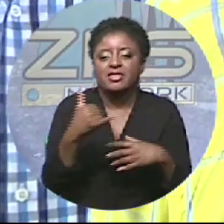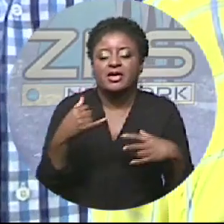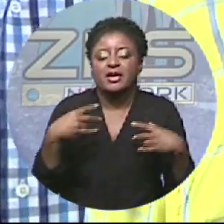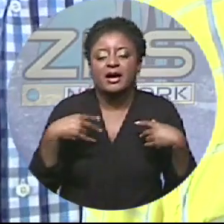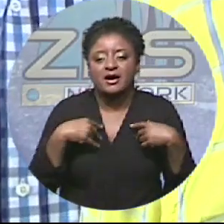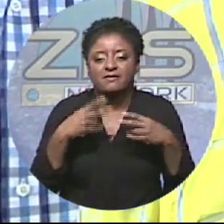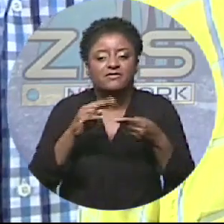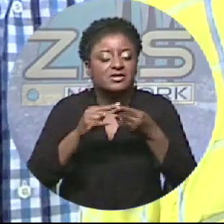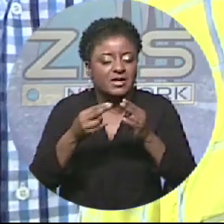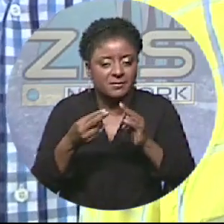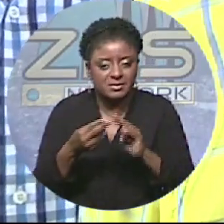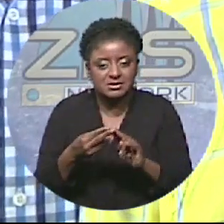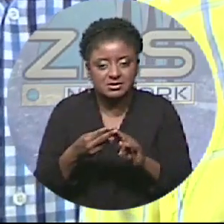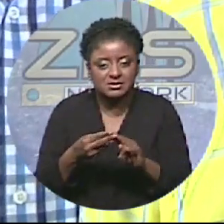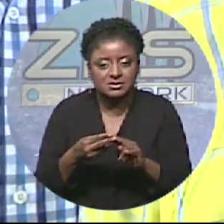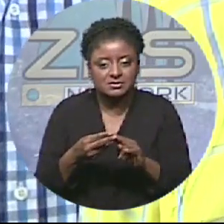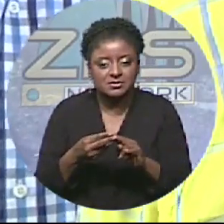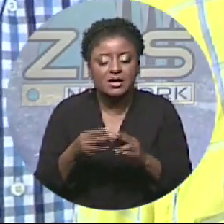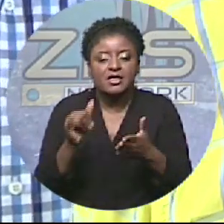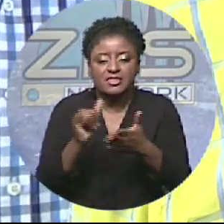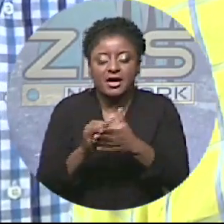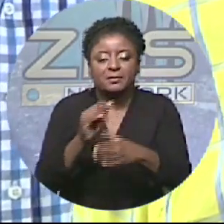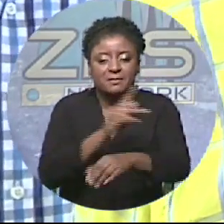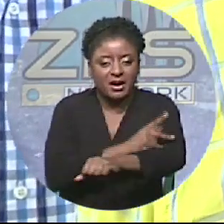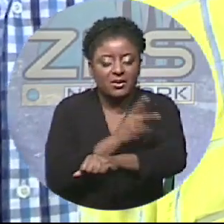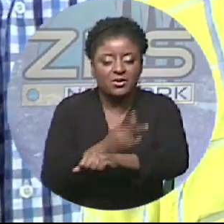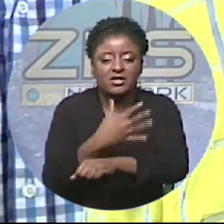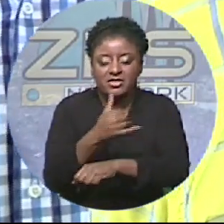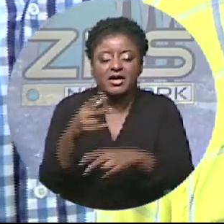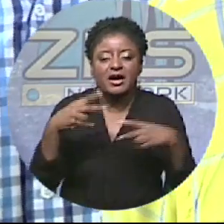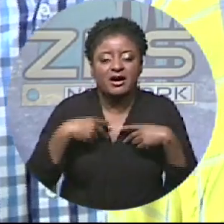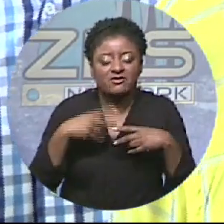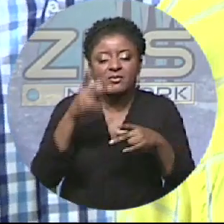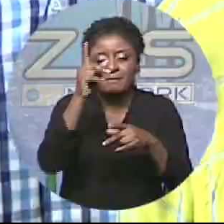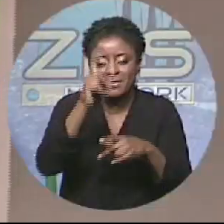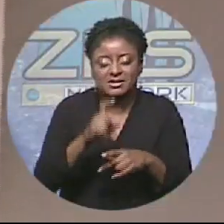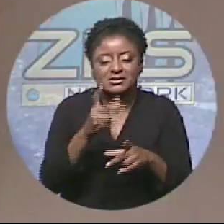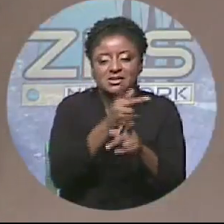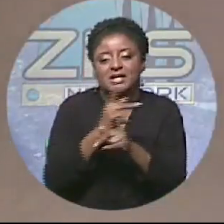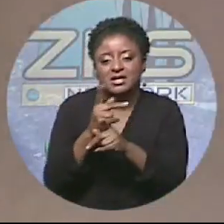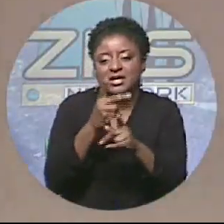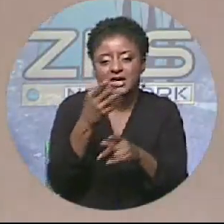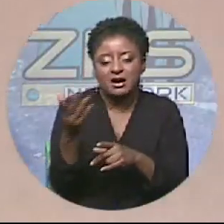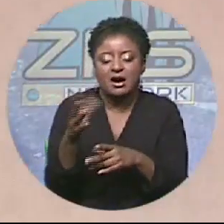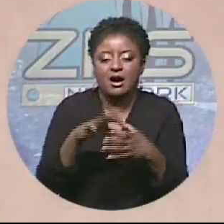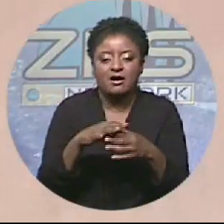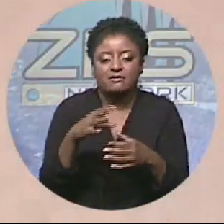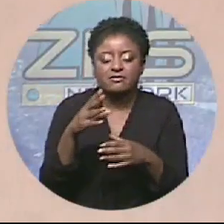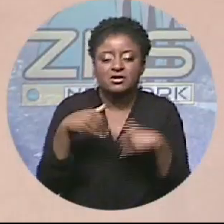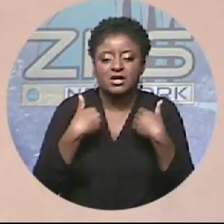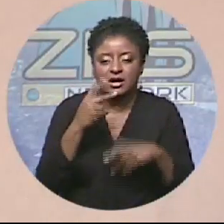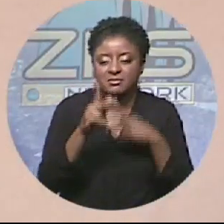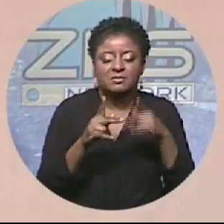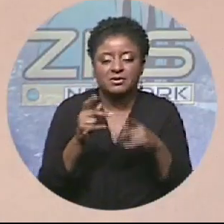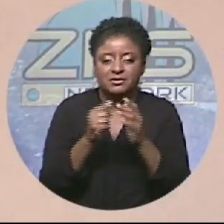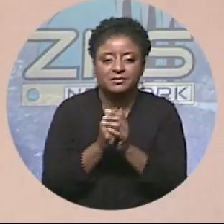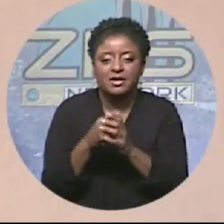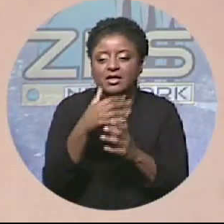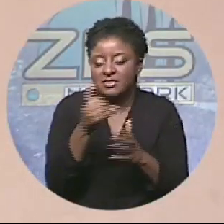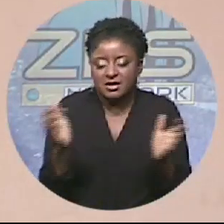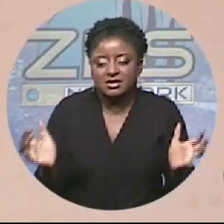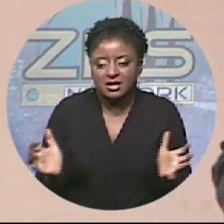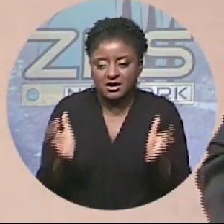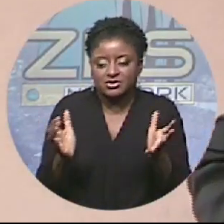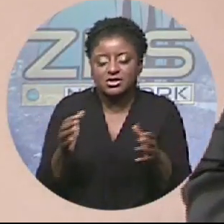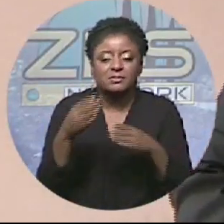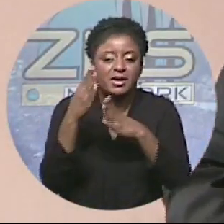acknowledge that power that they have and to take care of our young people. And the Parliamentary Registration Department is encouraging Bahamians